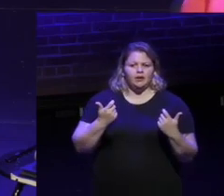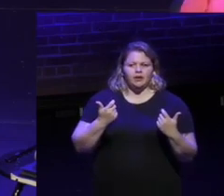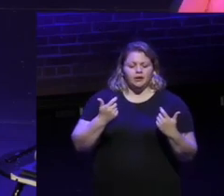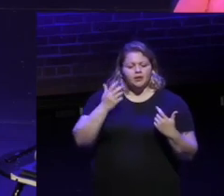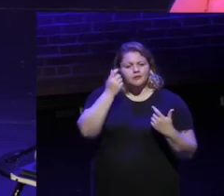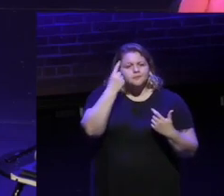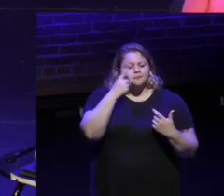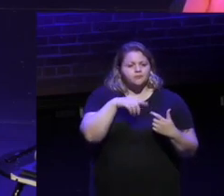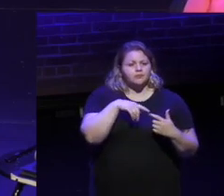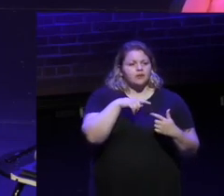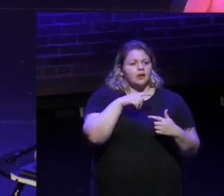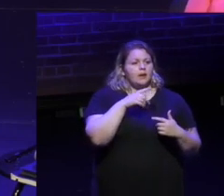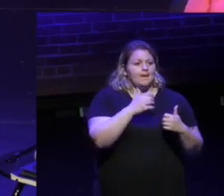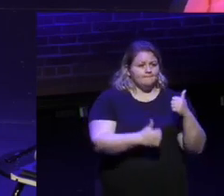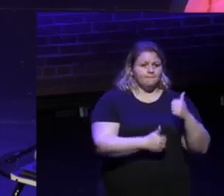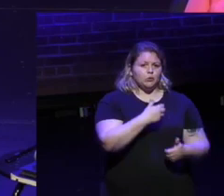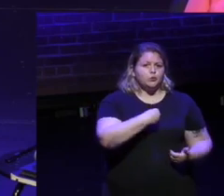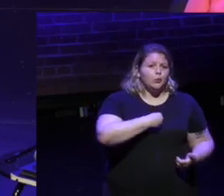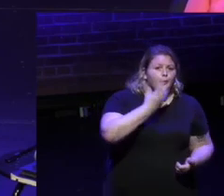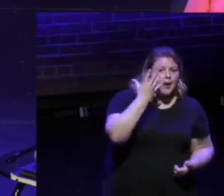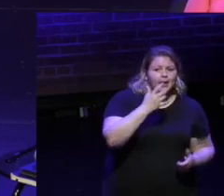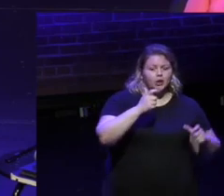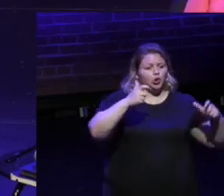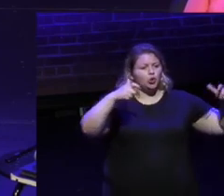endowed, largely white, largely male cultural